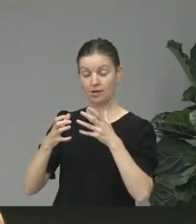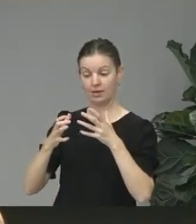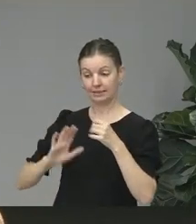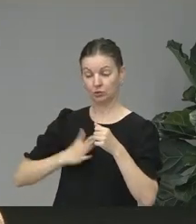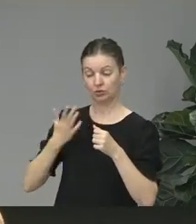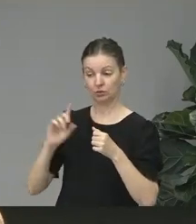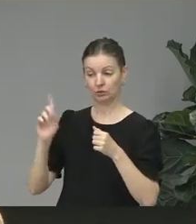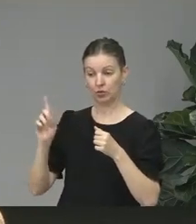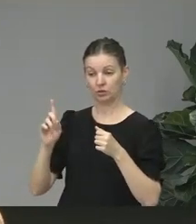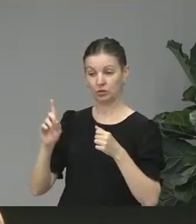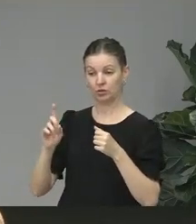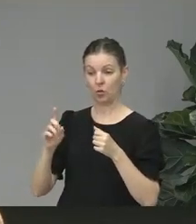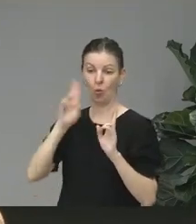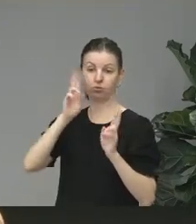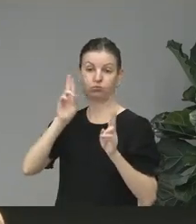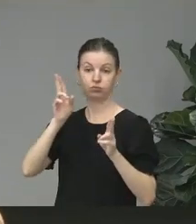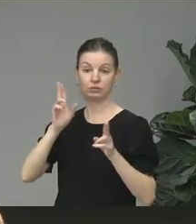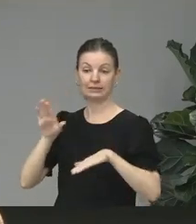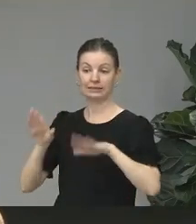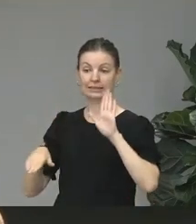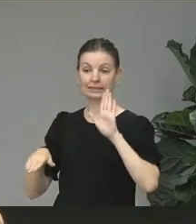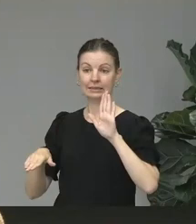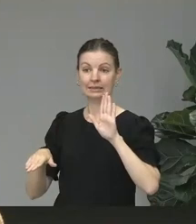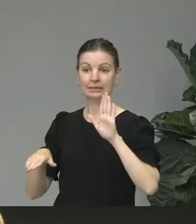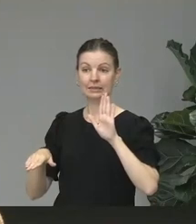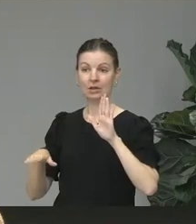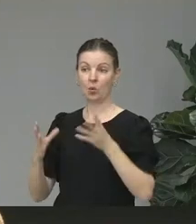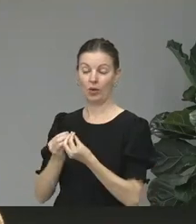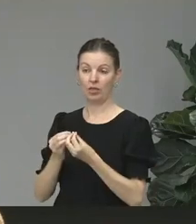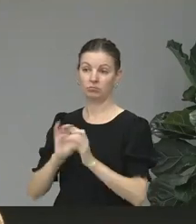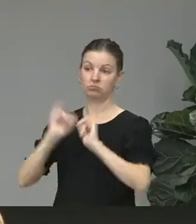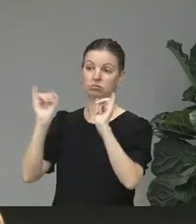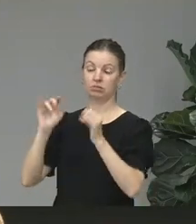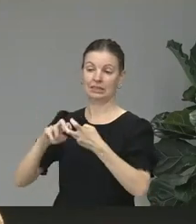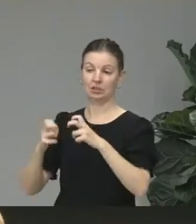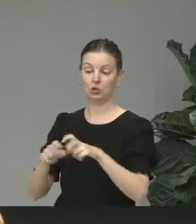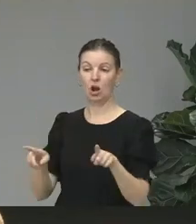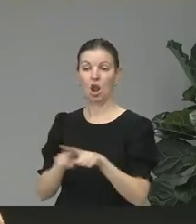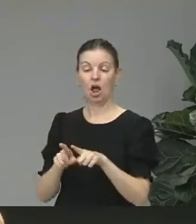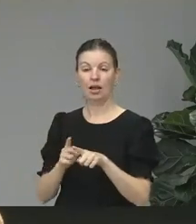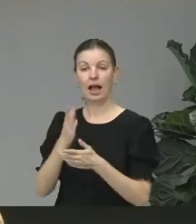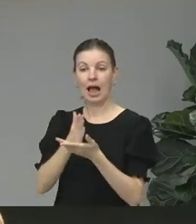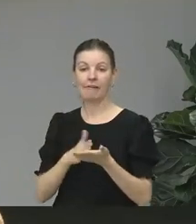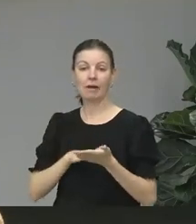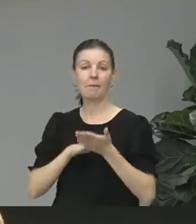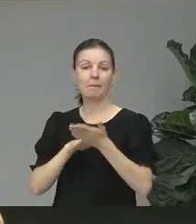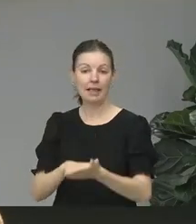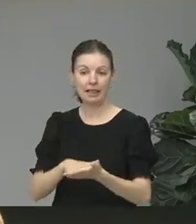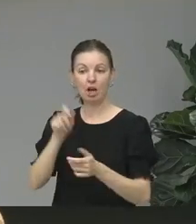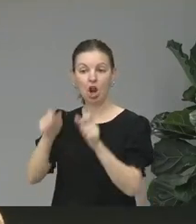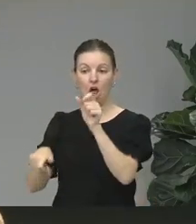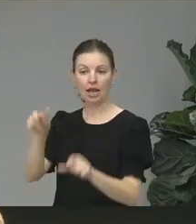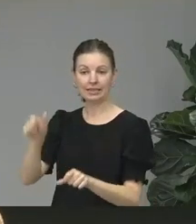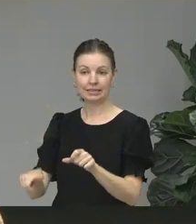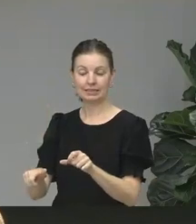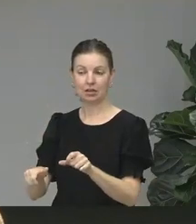mass issues like 500,000 robo-debt clients, I'm afraid we need